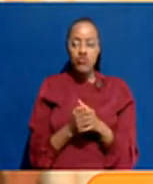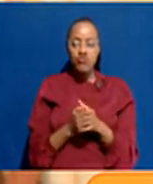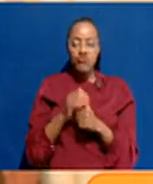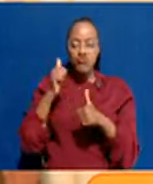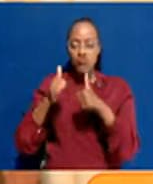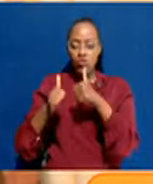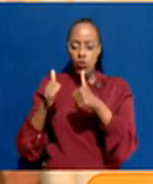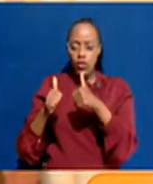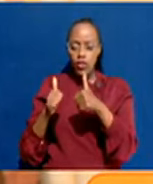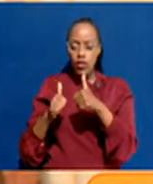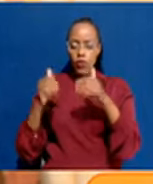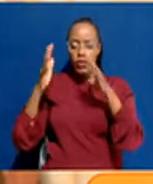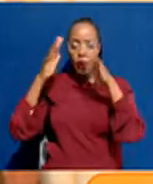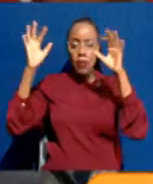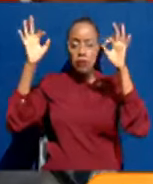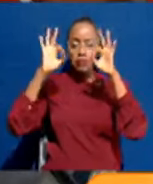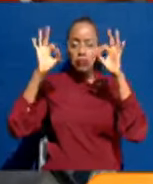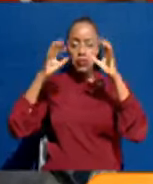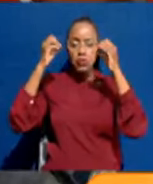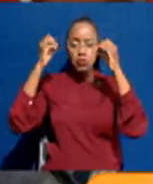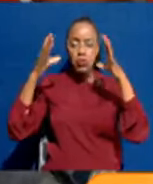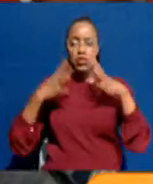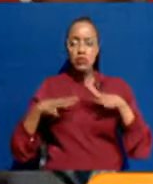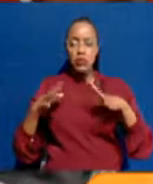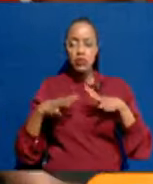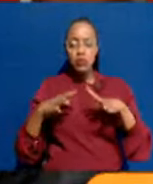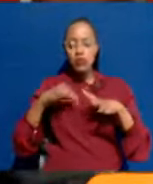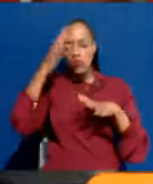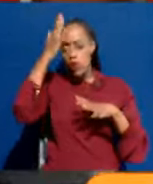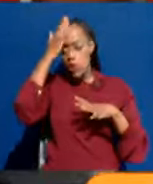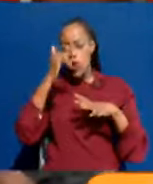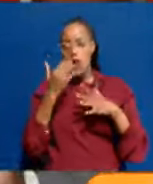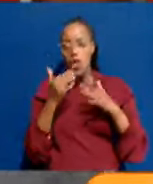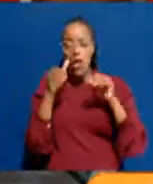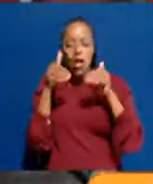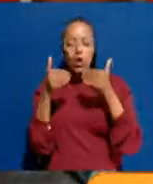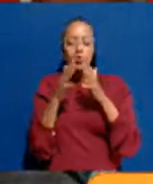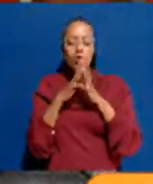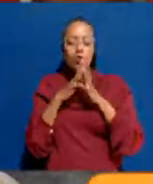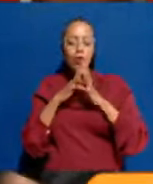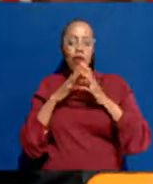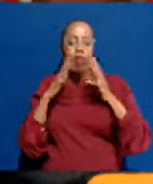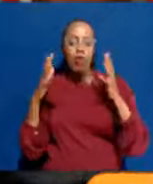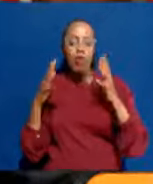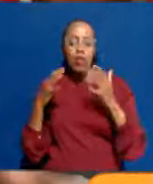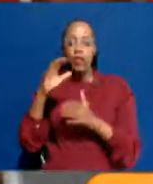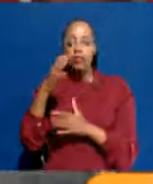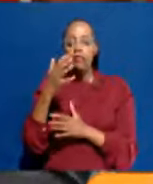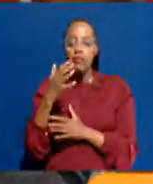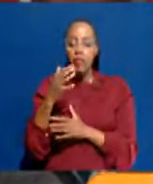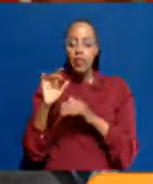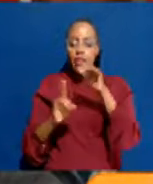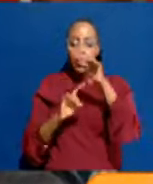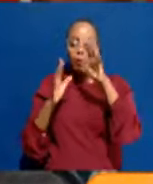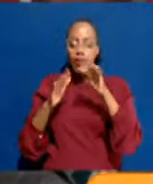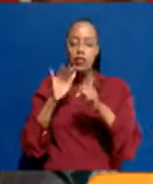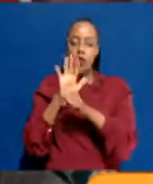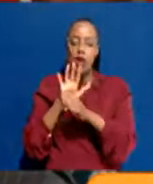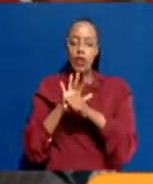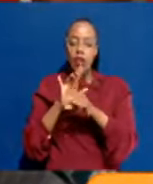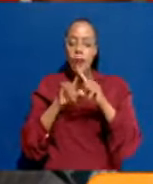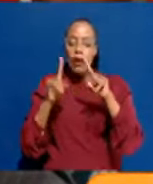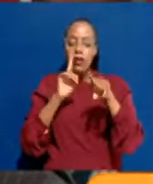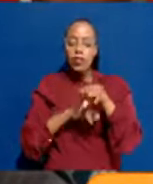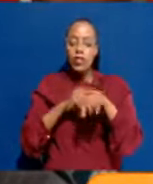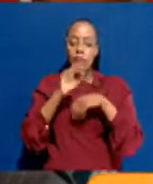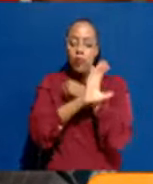which was a big surprise to a lot of people because of the size. The cabinet was too big, but you know, when a country